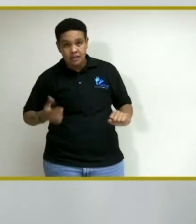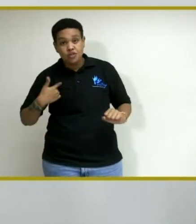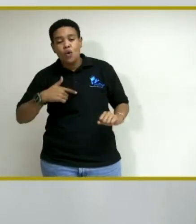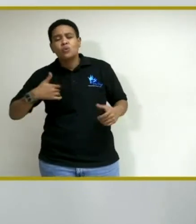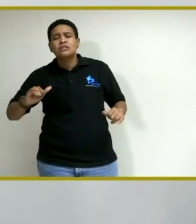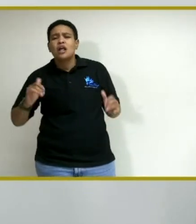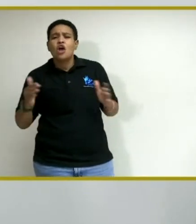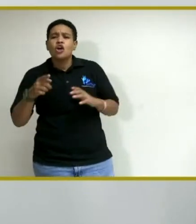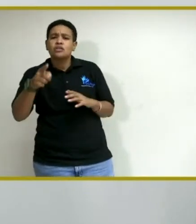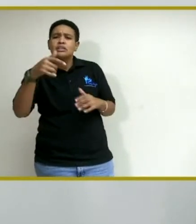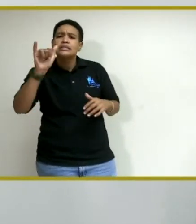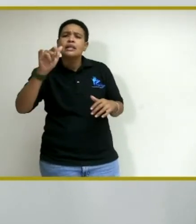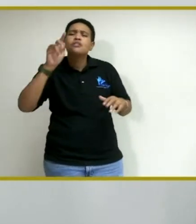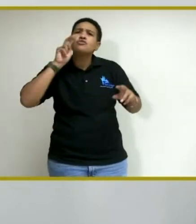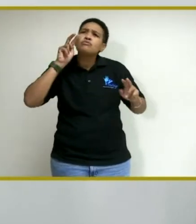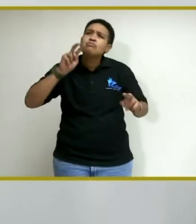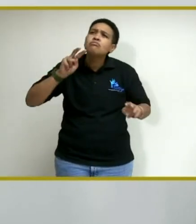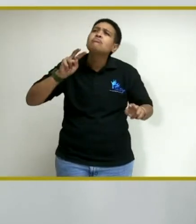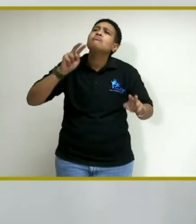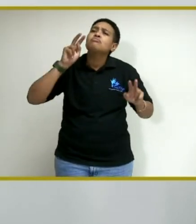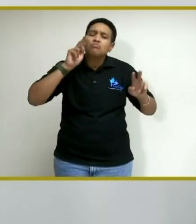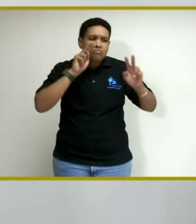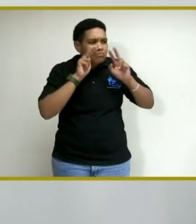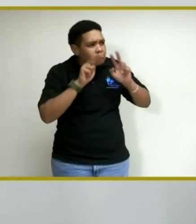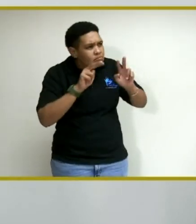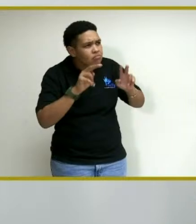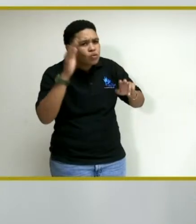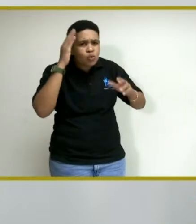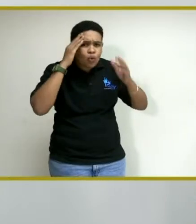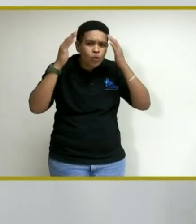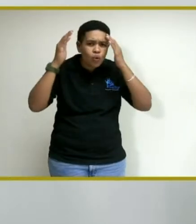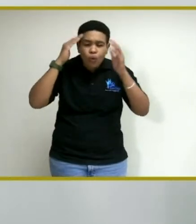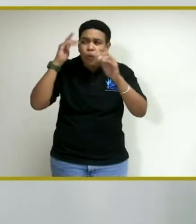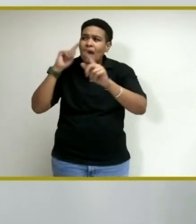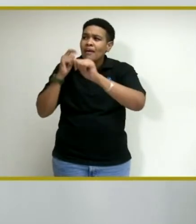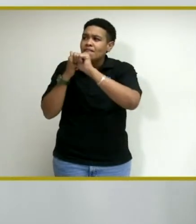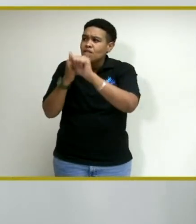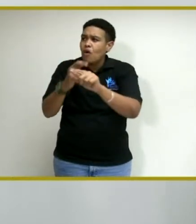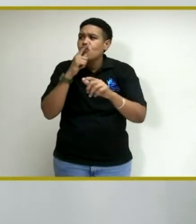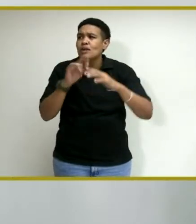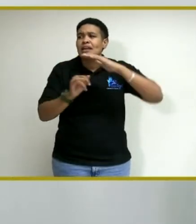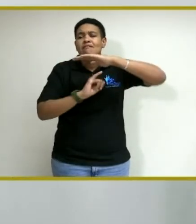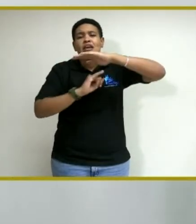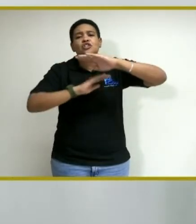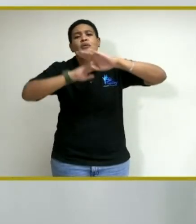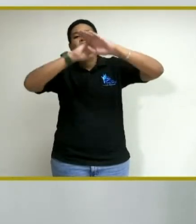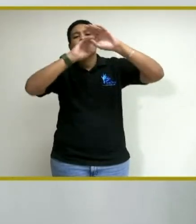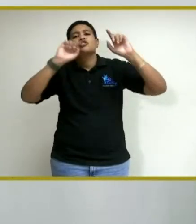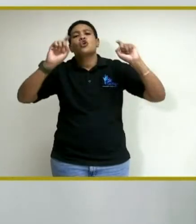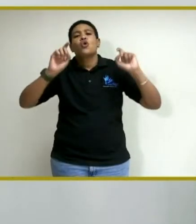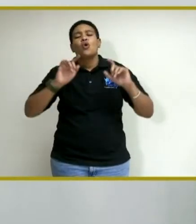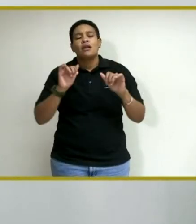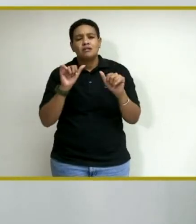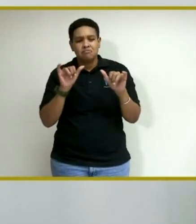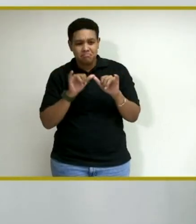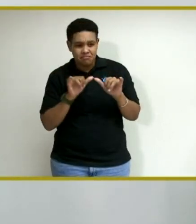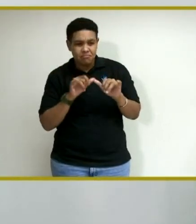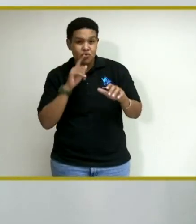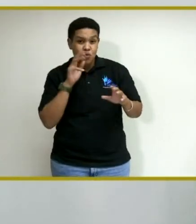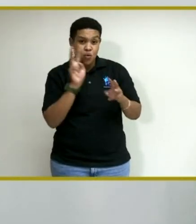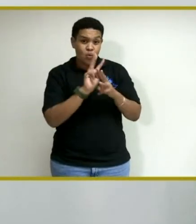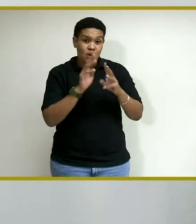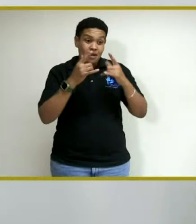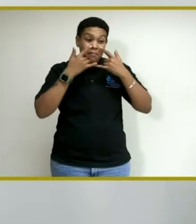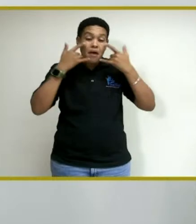to remain vigilant and adhere to the infection prevention control measures, the wearing of masks, the sanitizing,